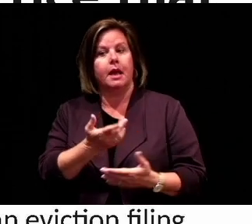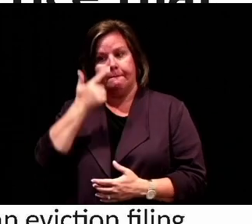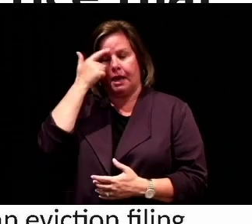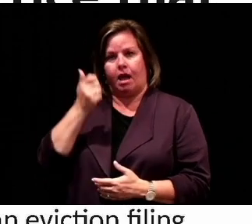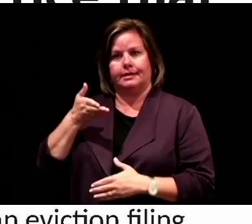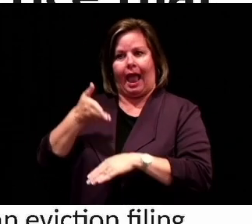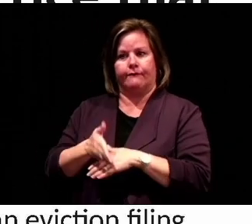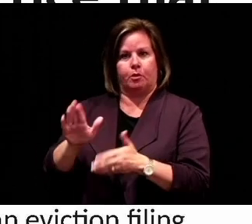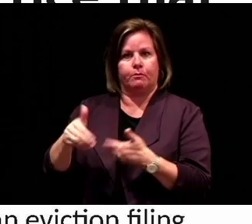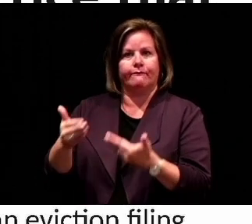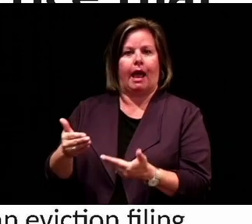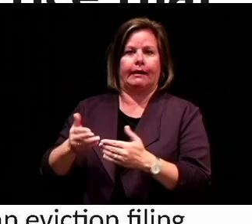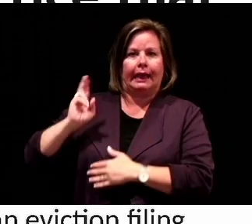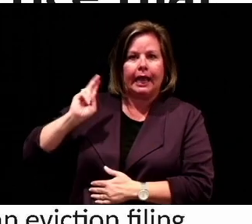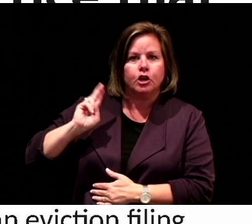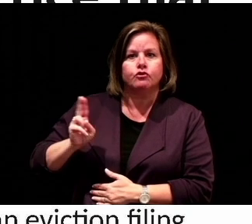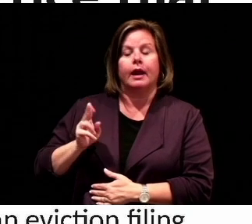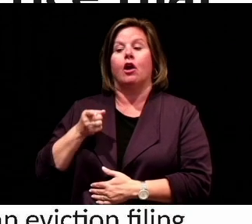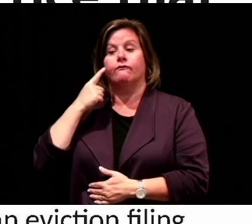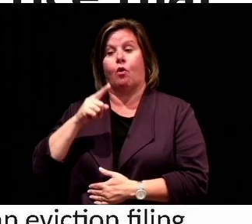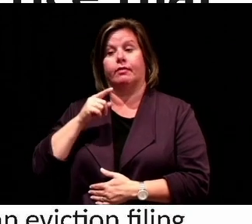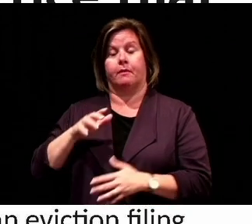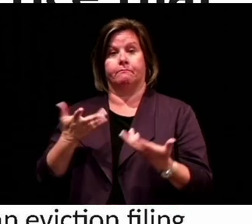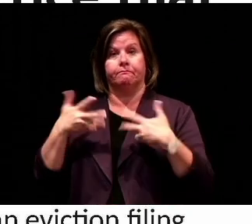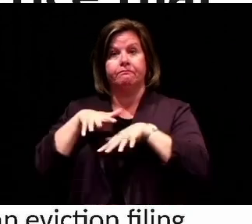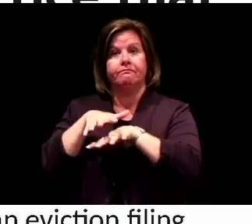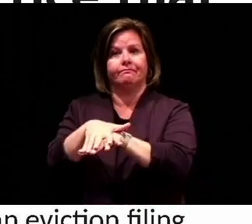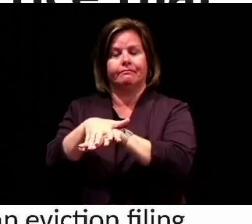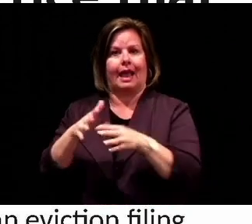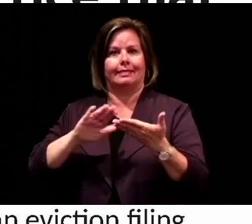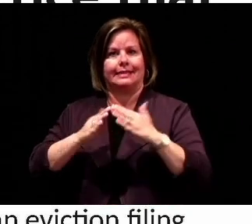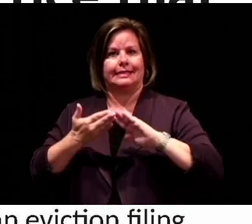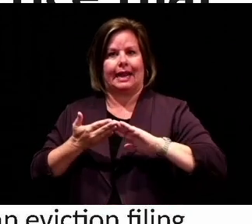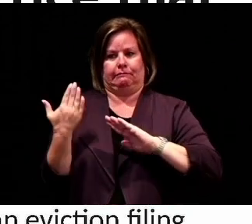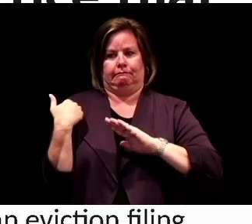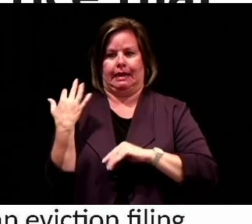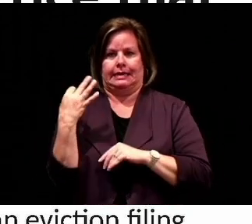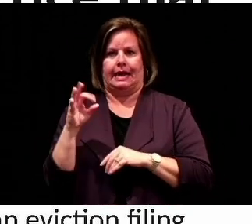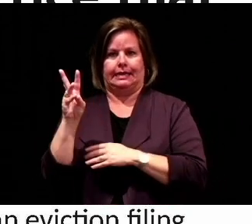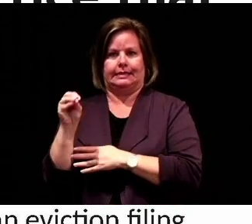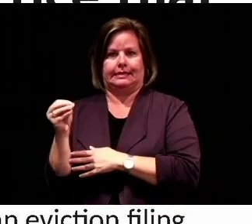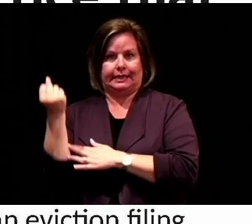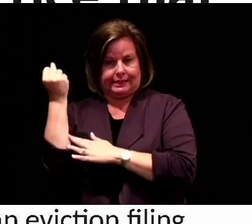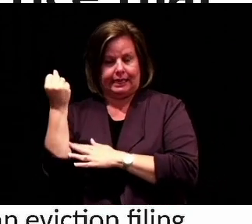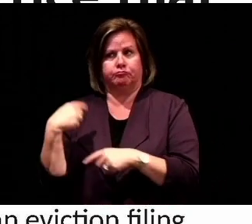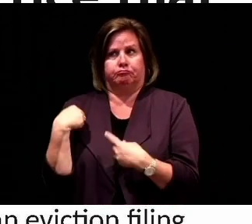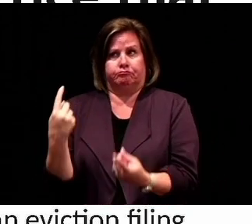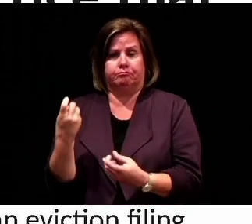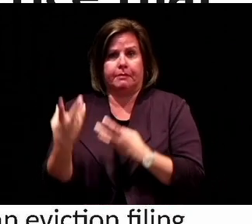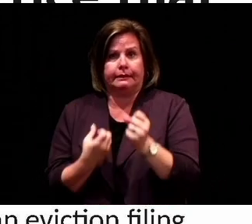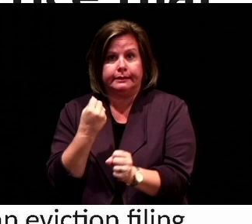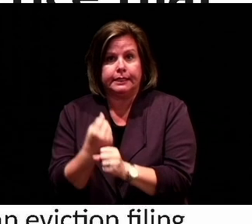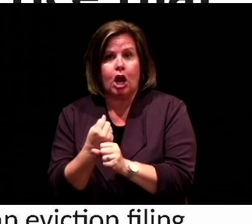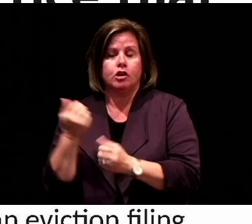important part is what they used to show not only that a facially neutral policy, right? No